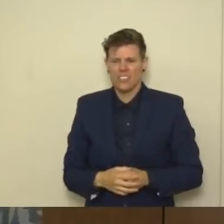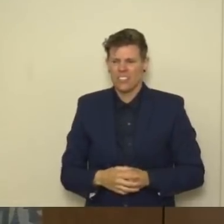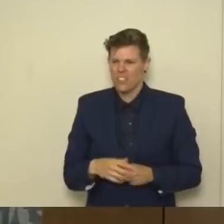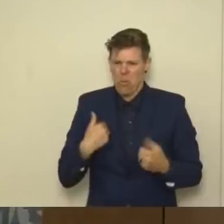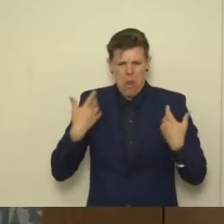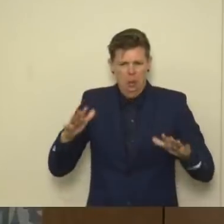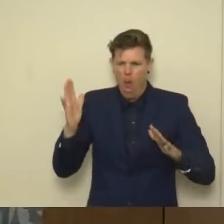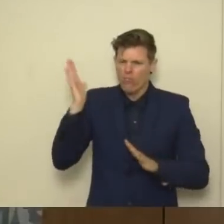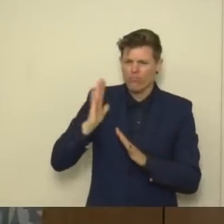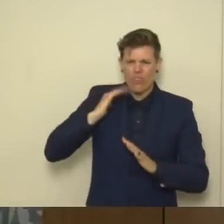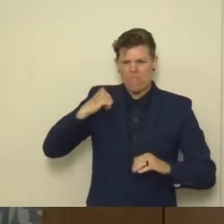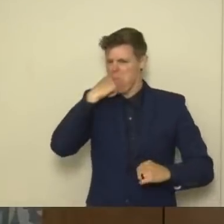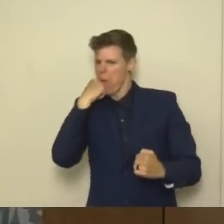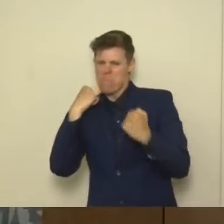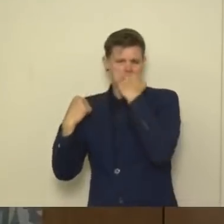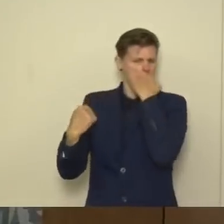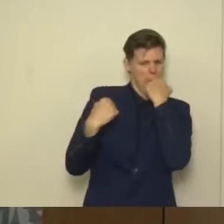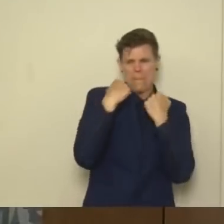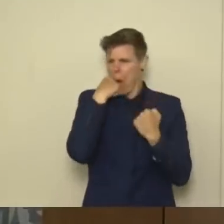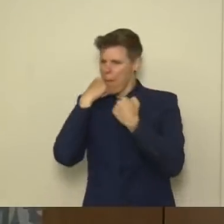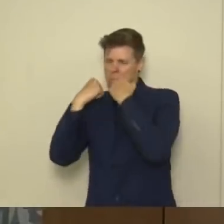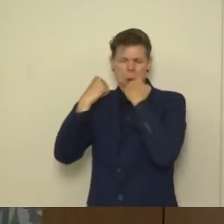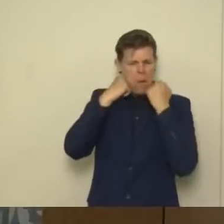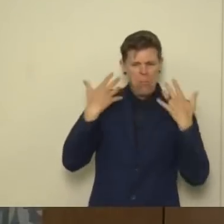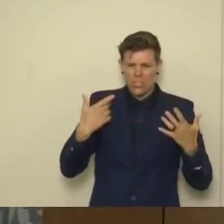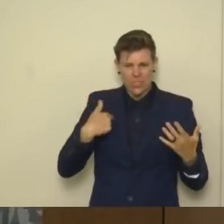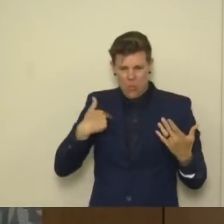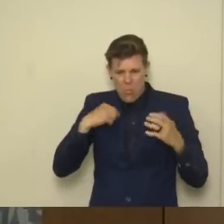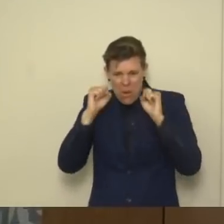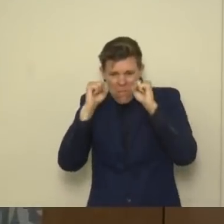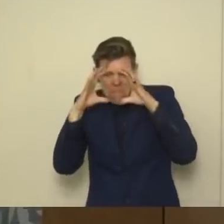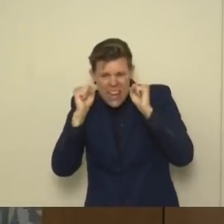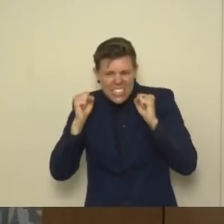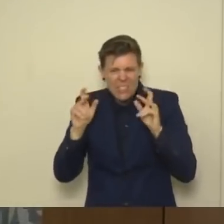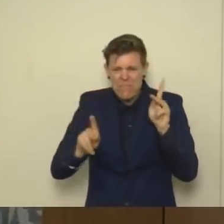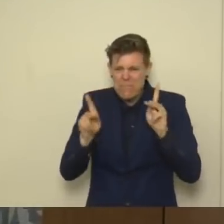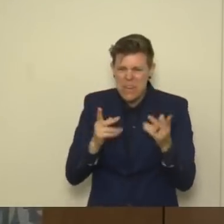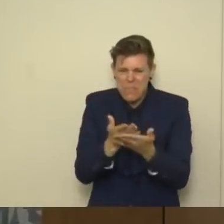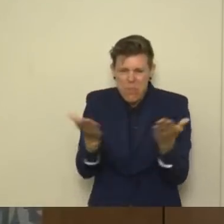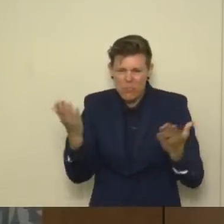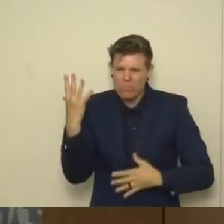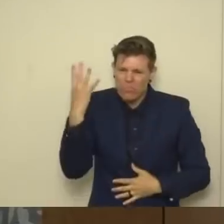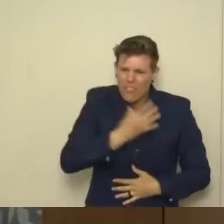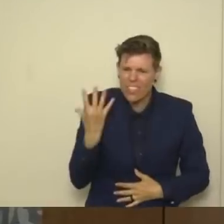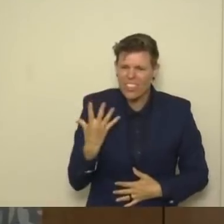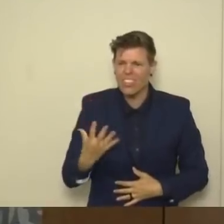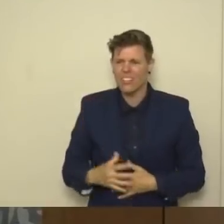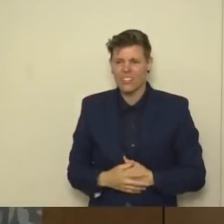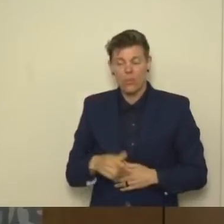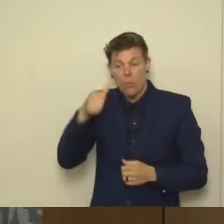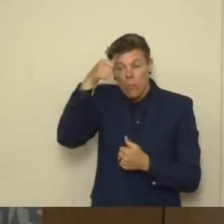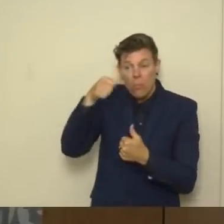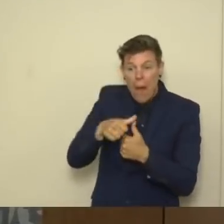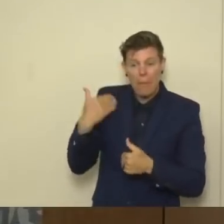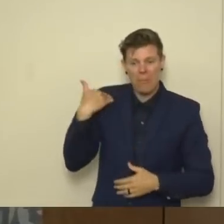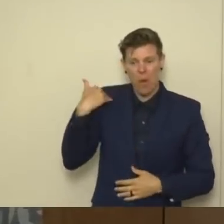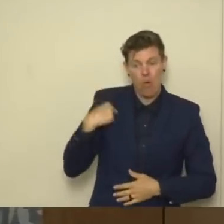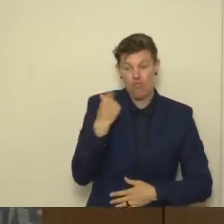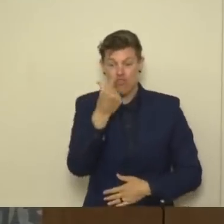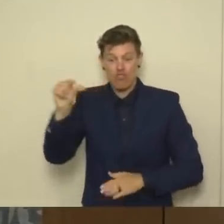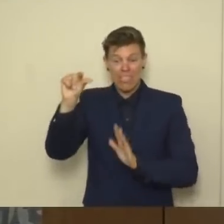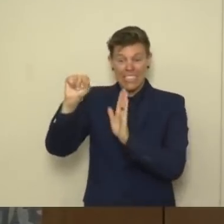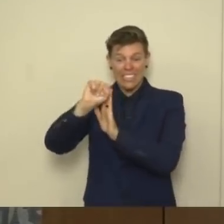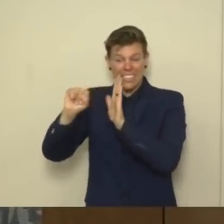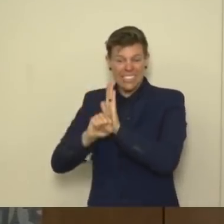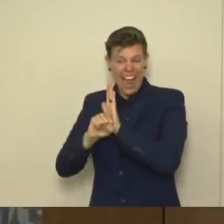adversities. We're amazing. Let's show the country we were green in all of those measures. We